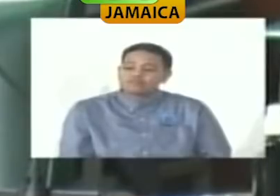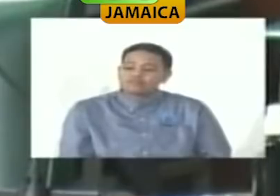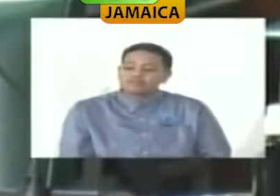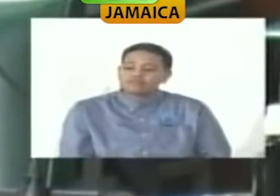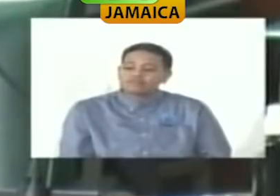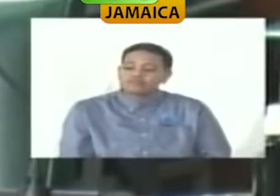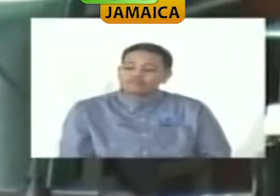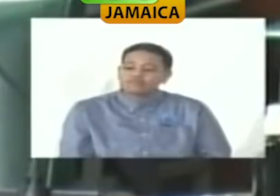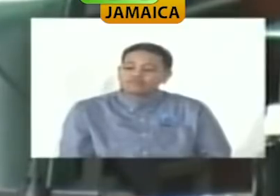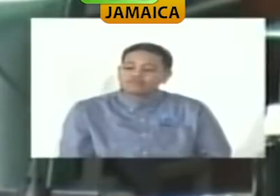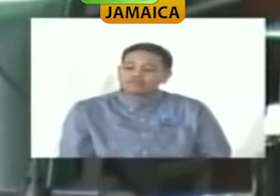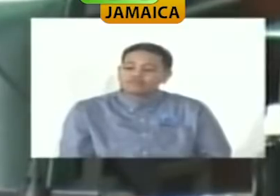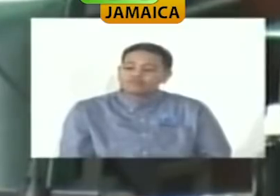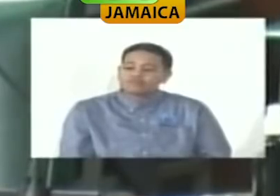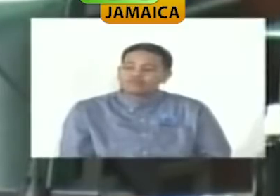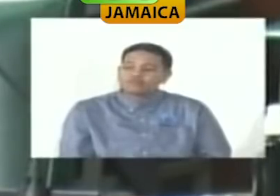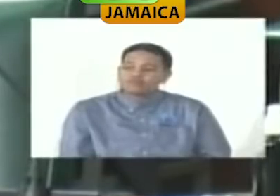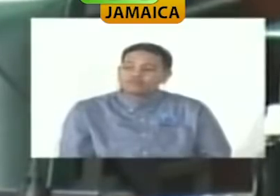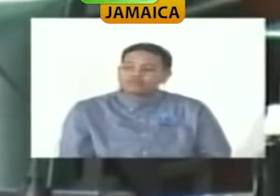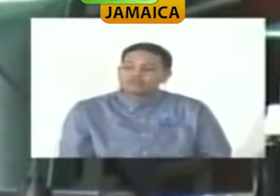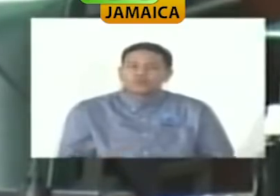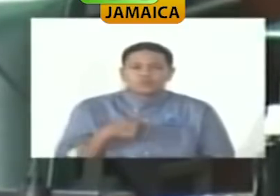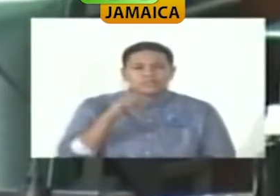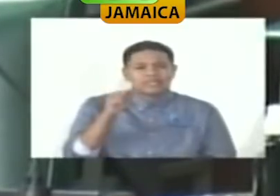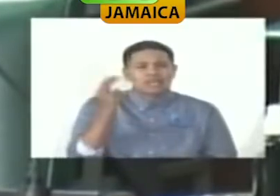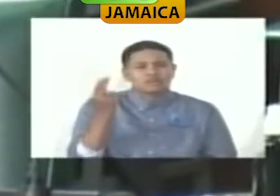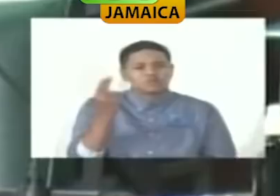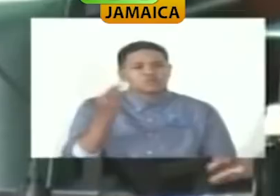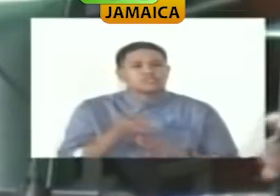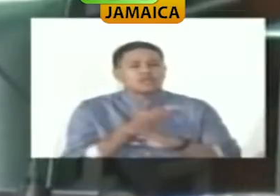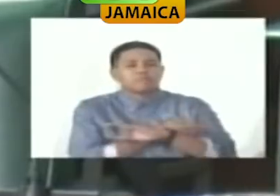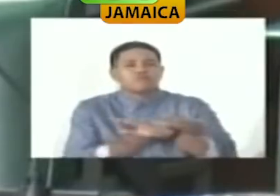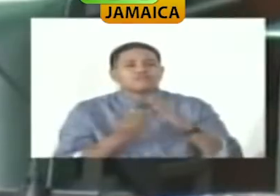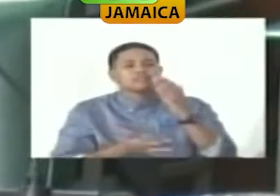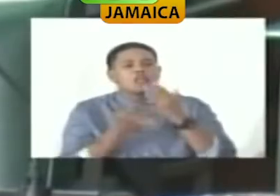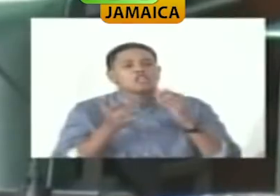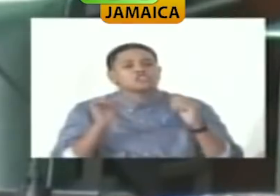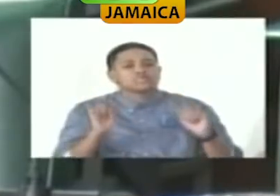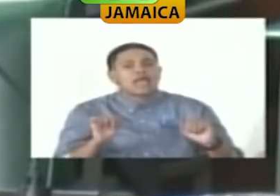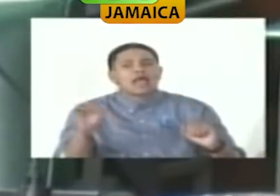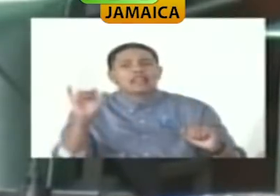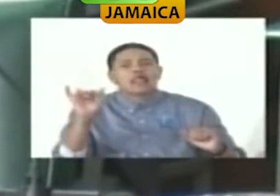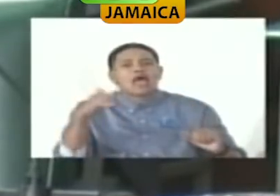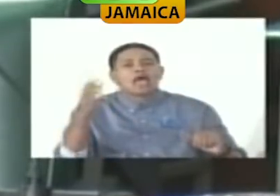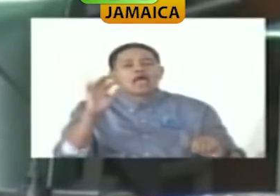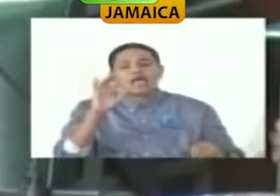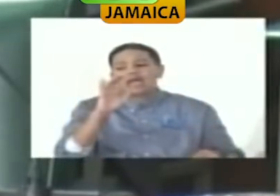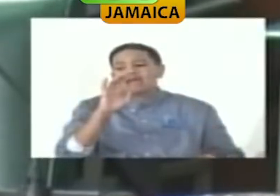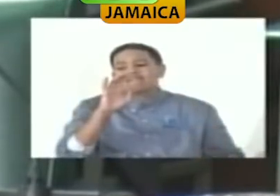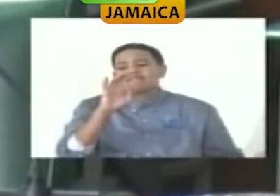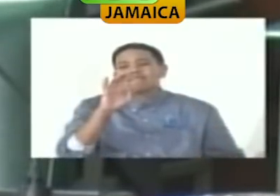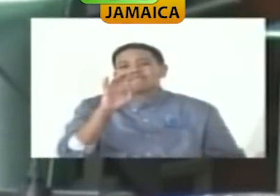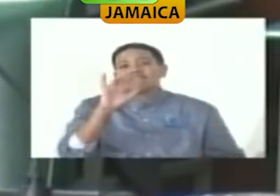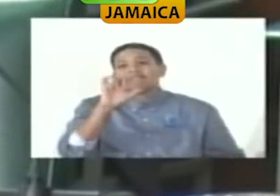We can also step up our usage of technology such as flipped